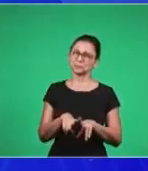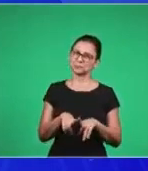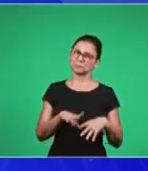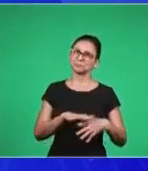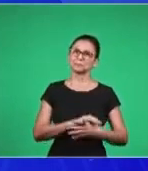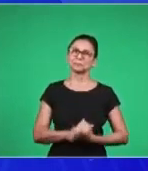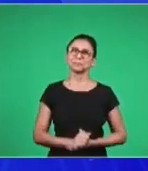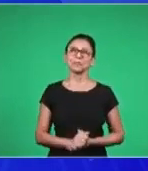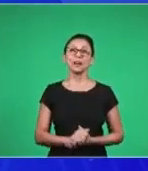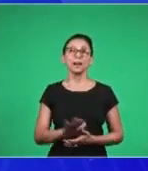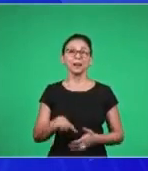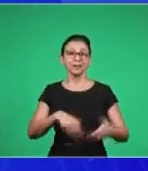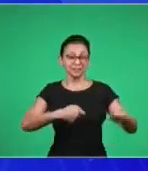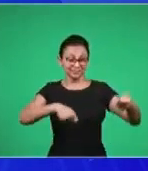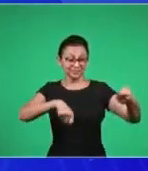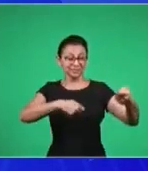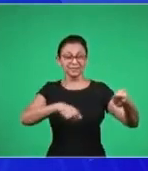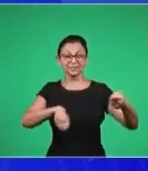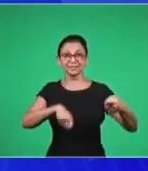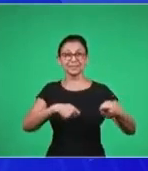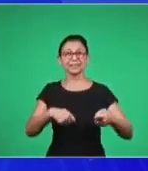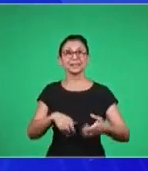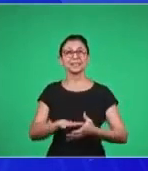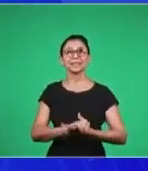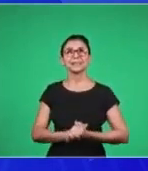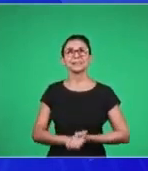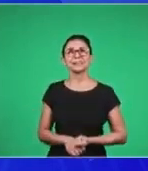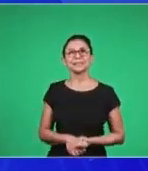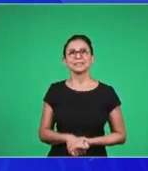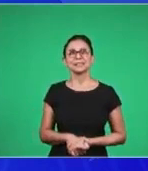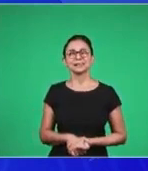In Minas Gerais as well, there was also